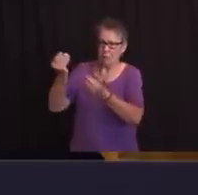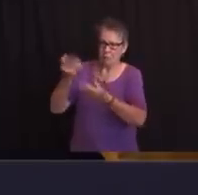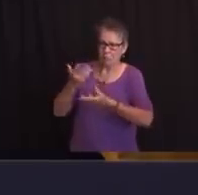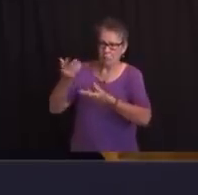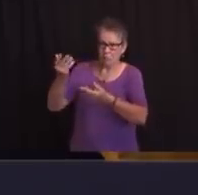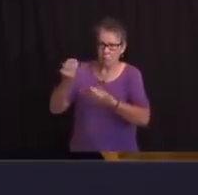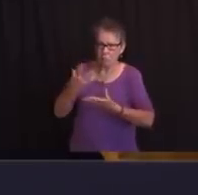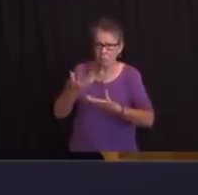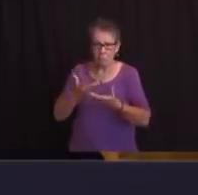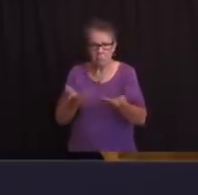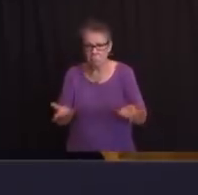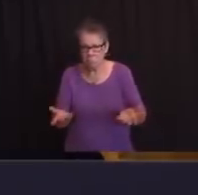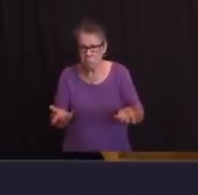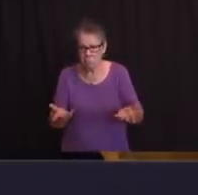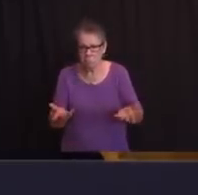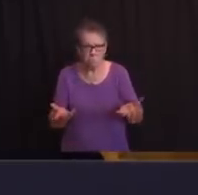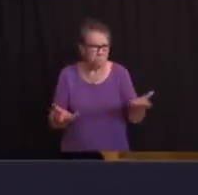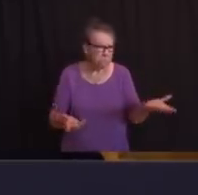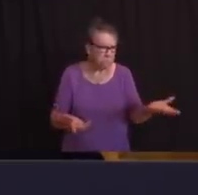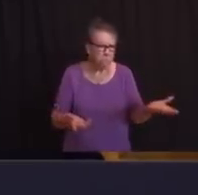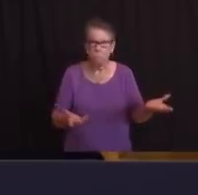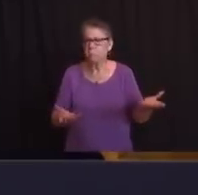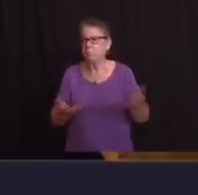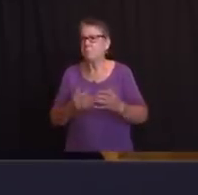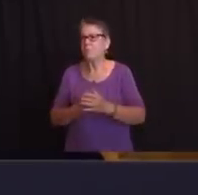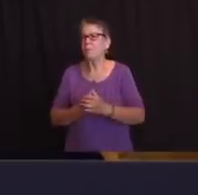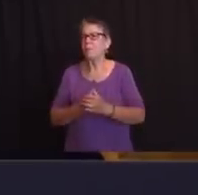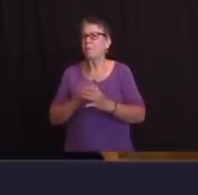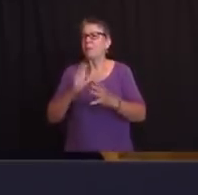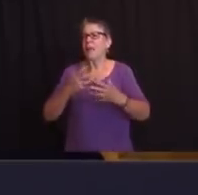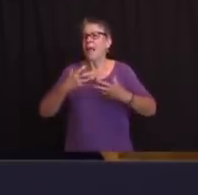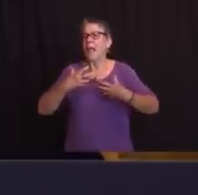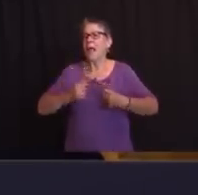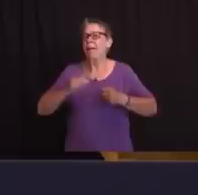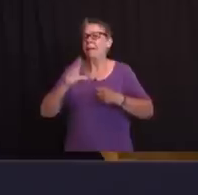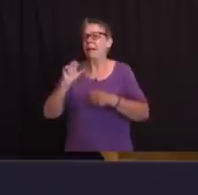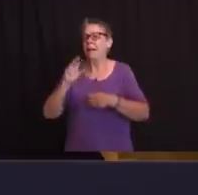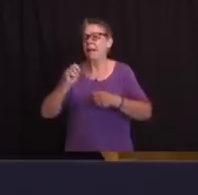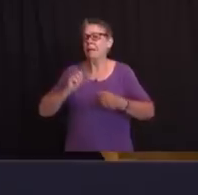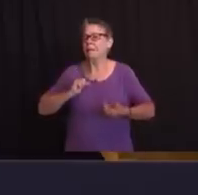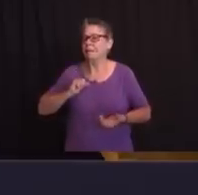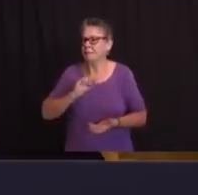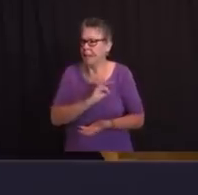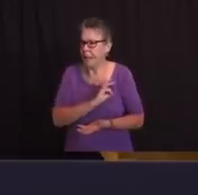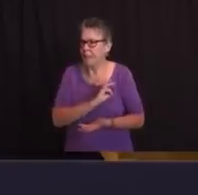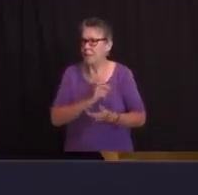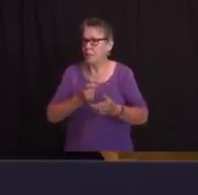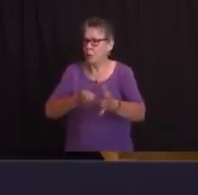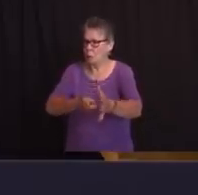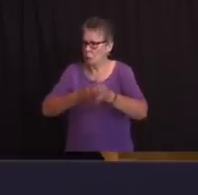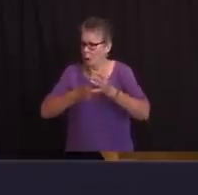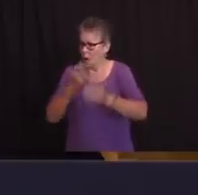On requiring the healthcare workers to get the vaccine and all the other groups that you listed today,